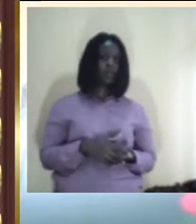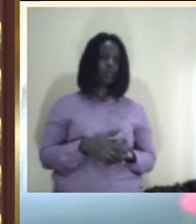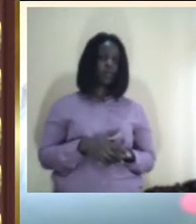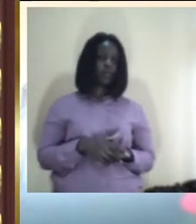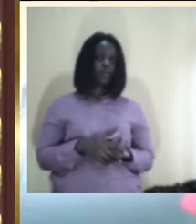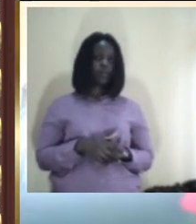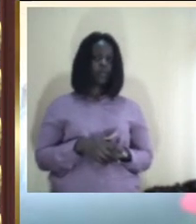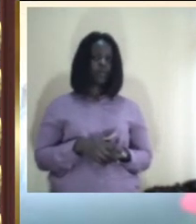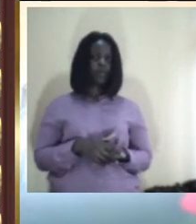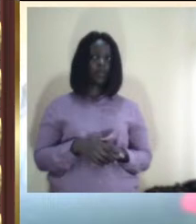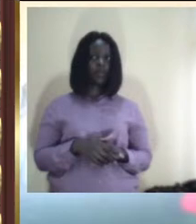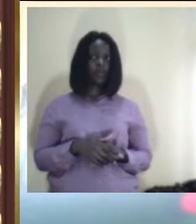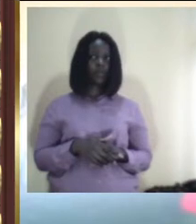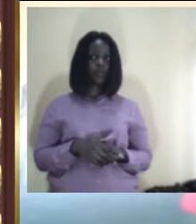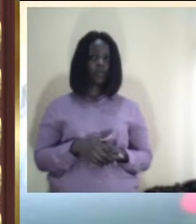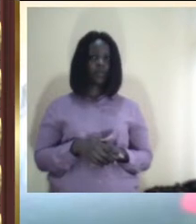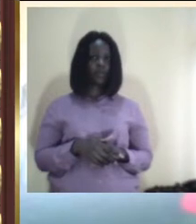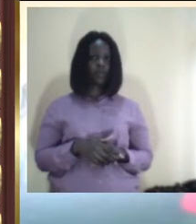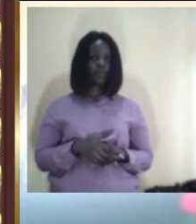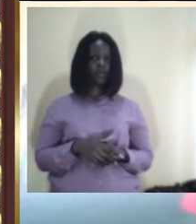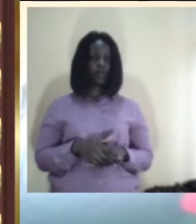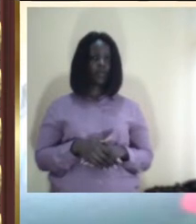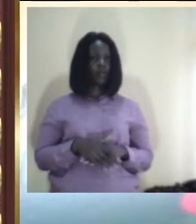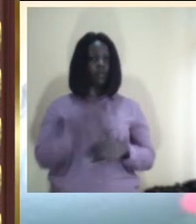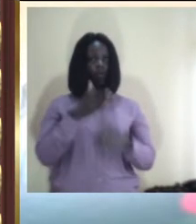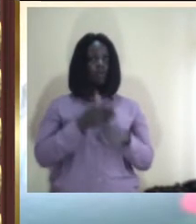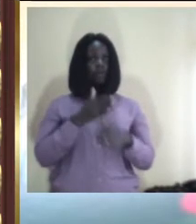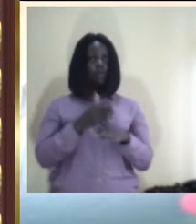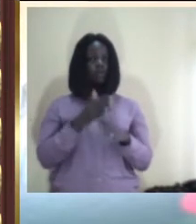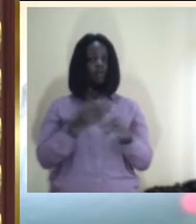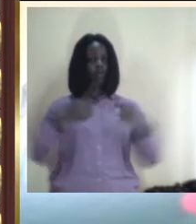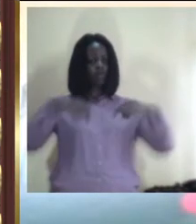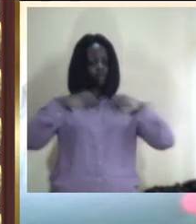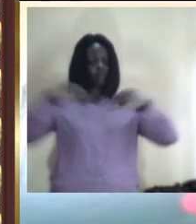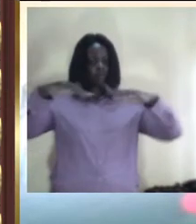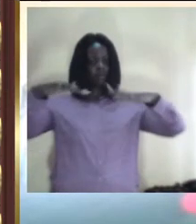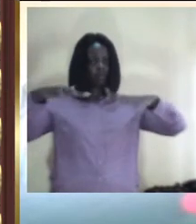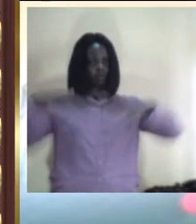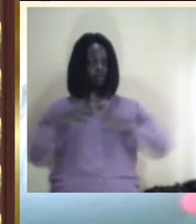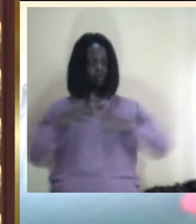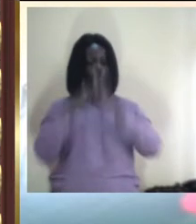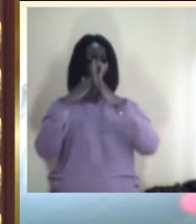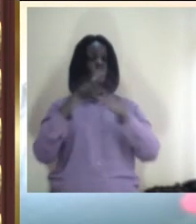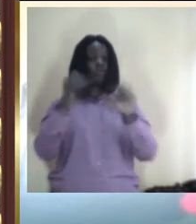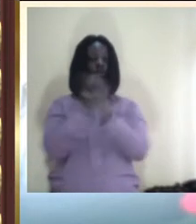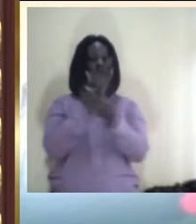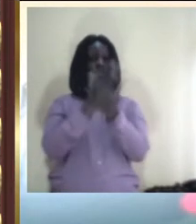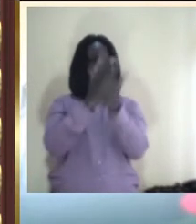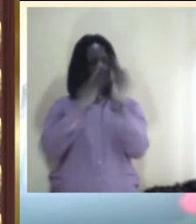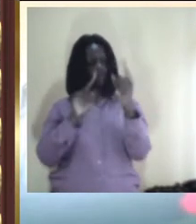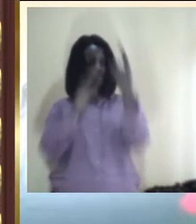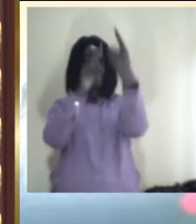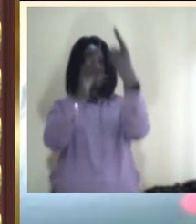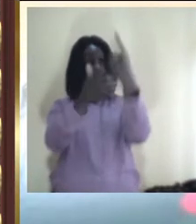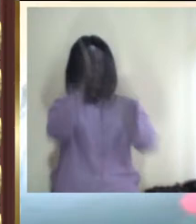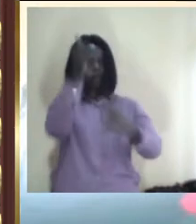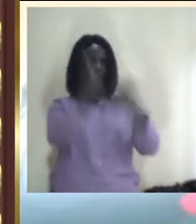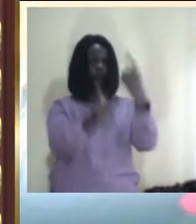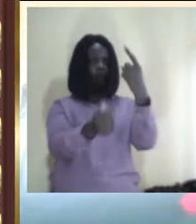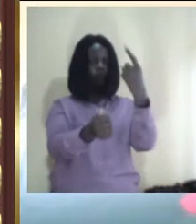our collective mighty to ensure that this objective is achieved. It is with